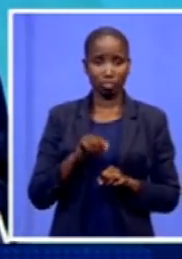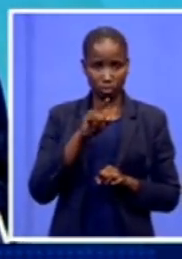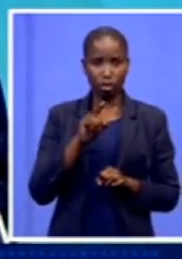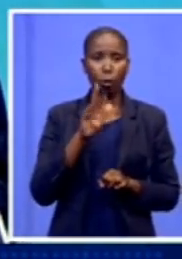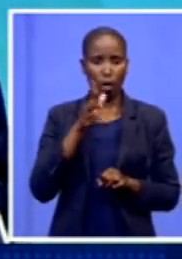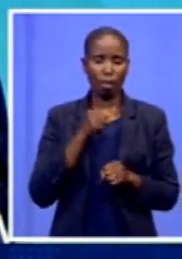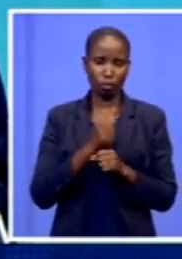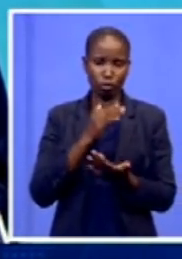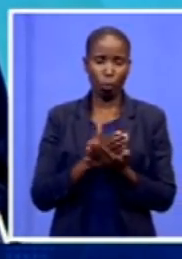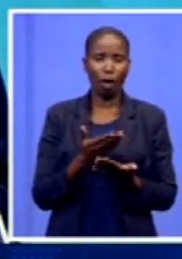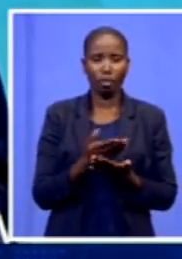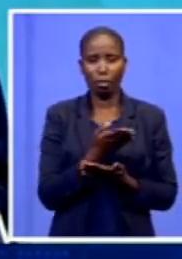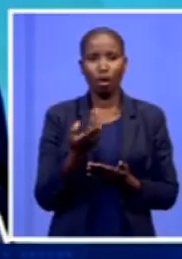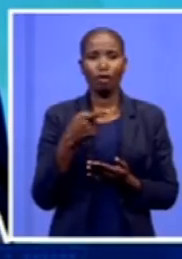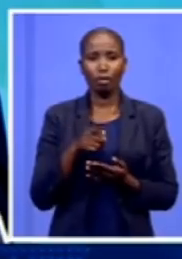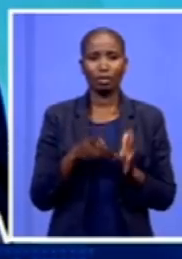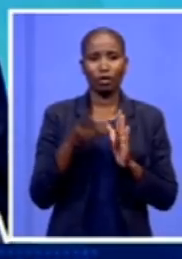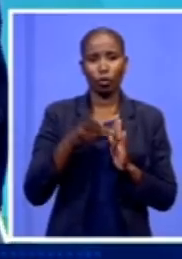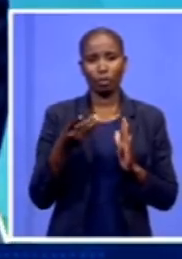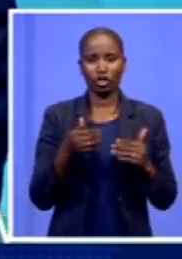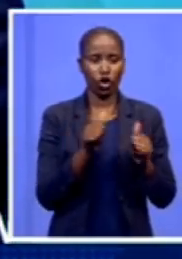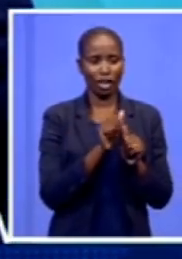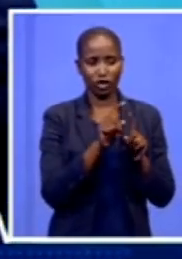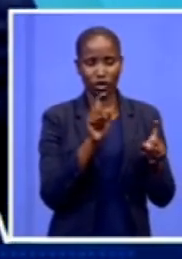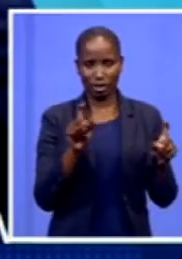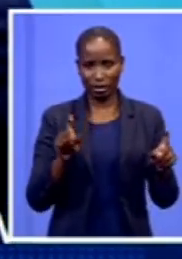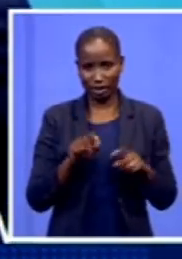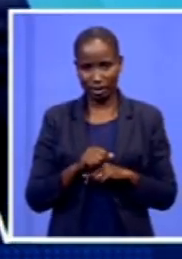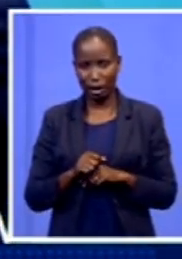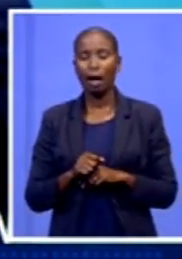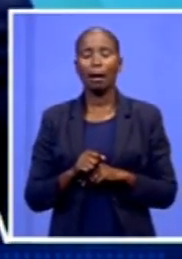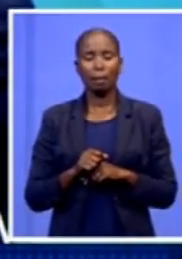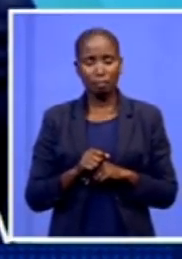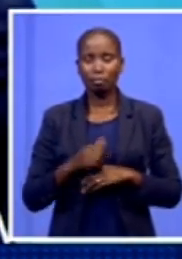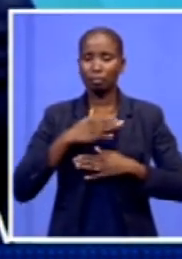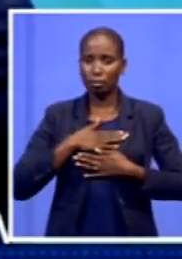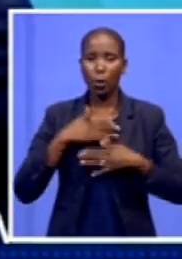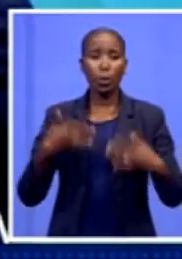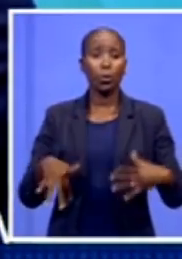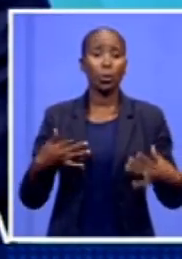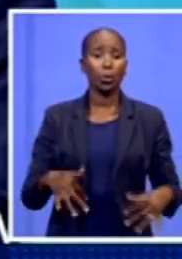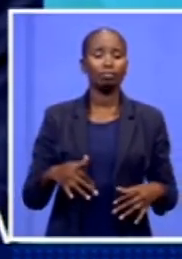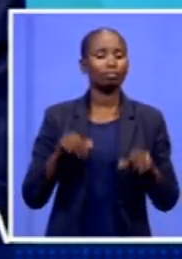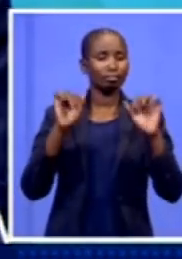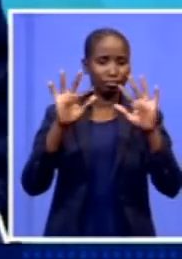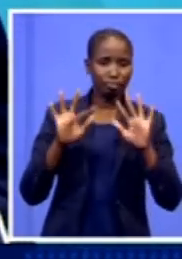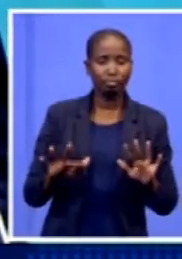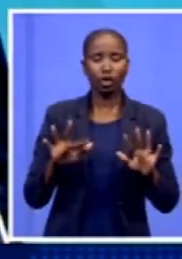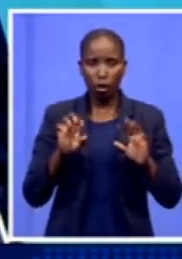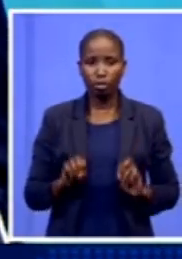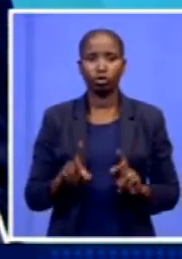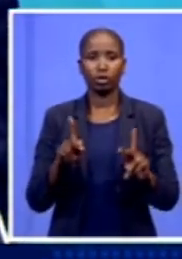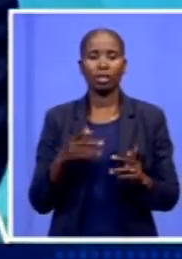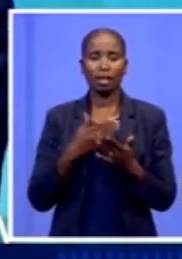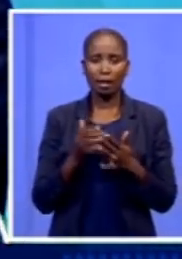Agency. And I think this is a fantastic opportunity for new forms of cooperation. For the first hub in